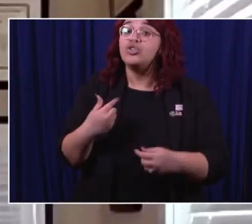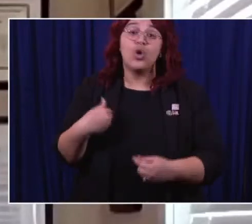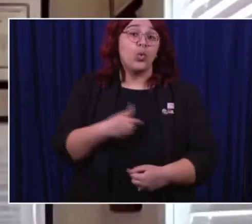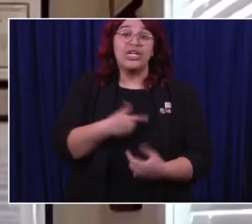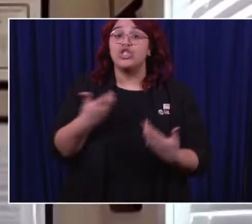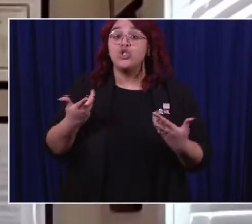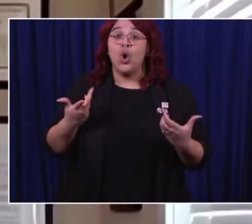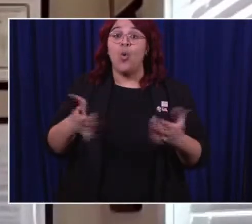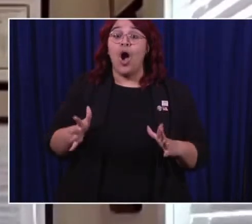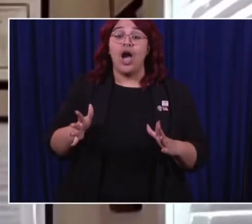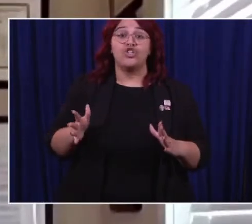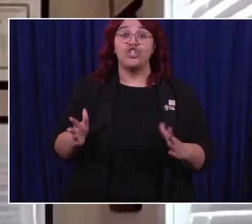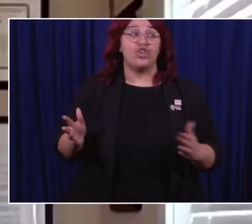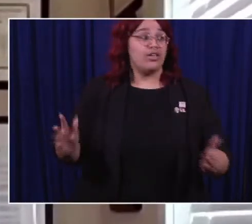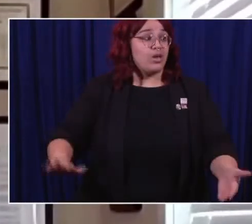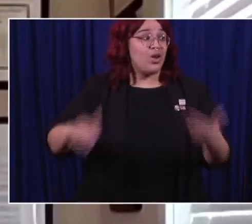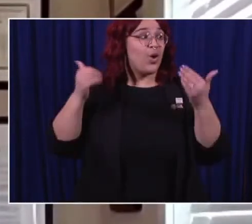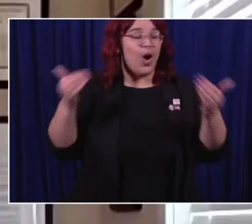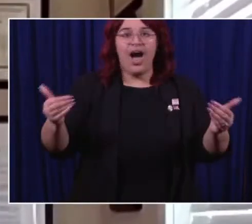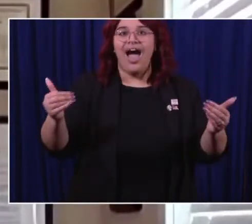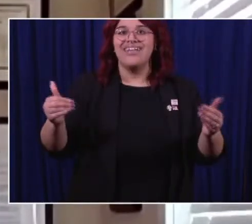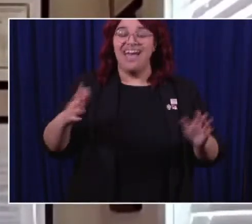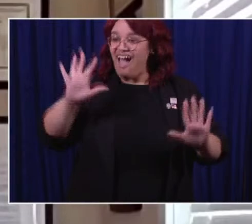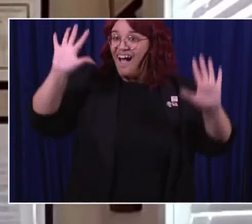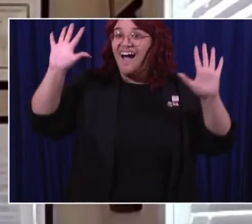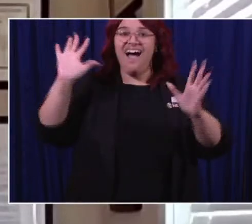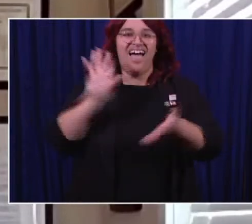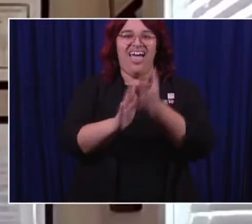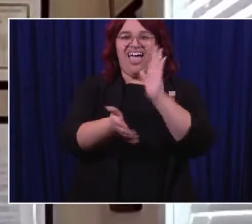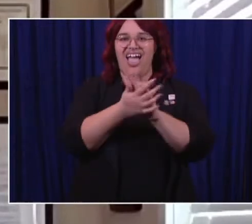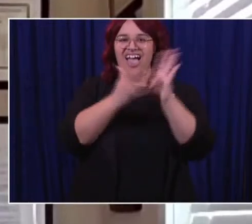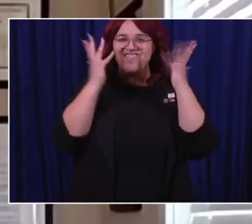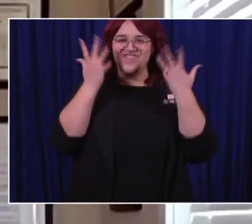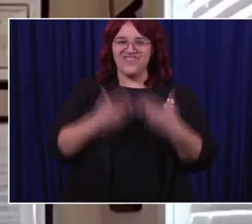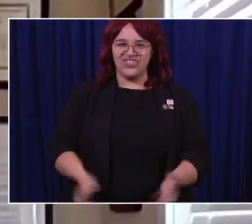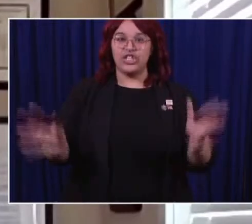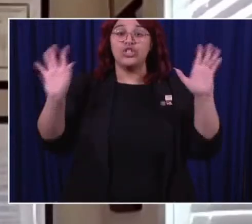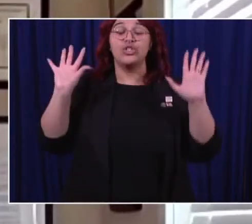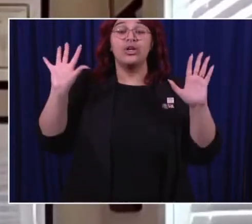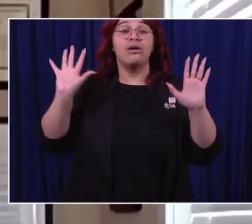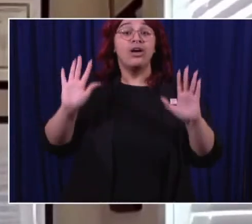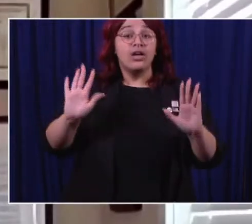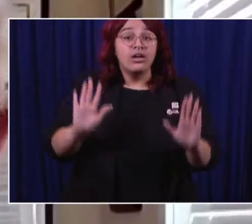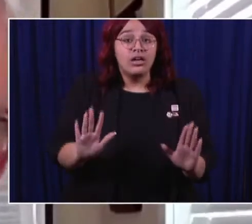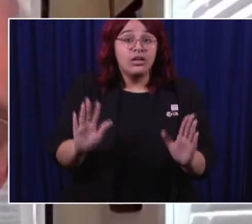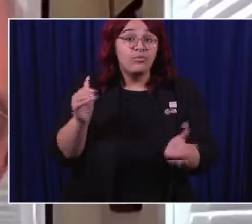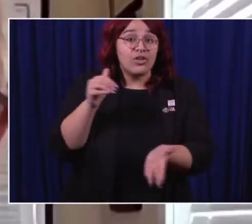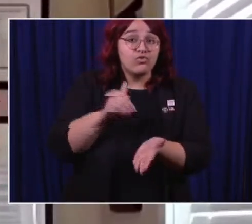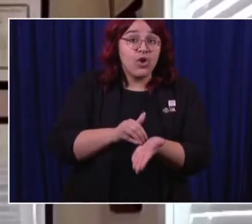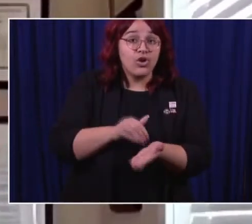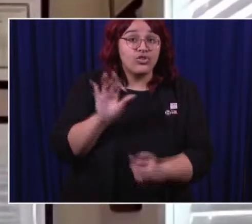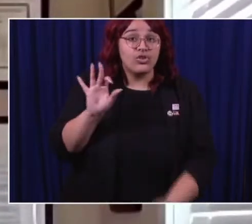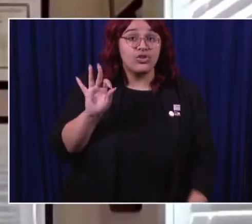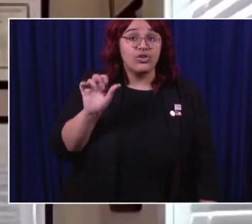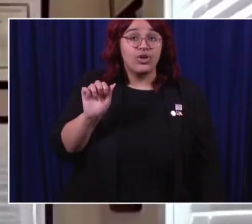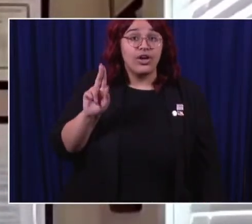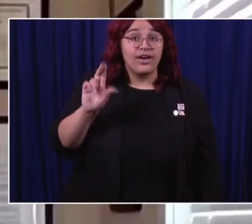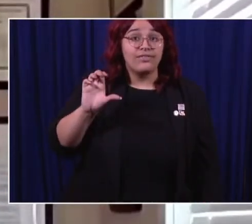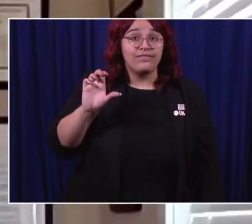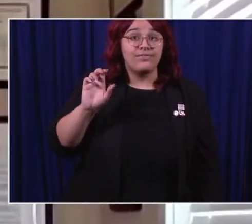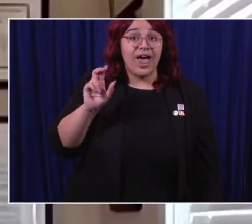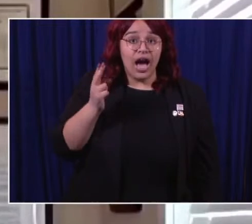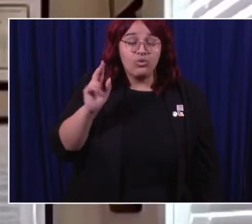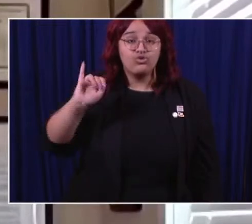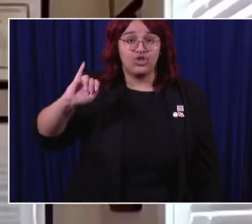And I think what Dr. Fauci is pointing to is a reaffirmation of what the governor, I think, has